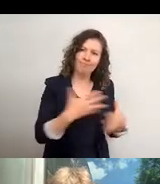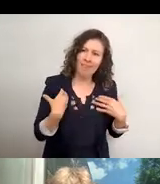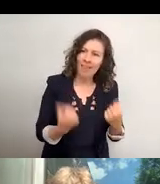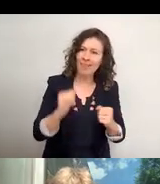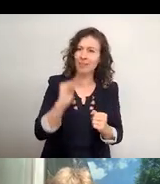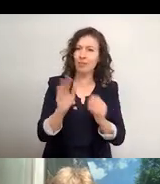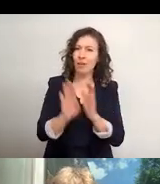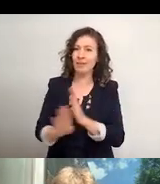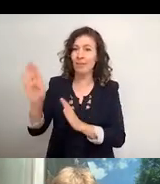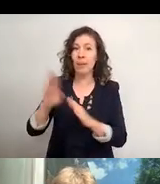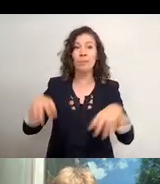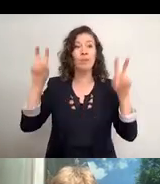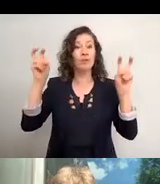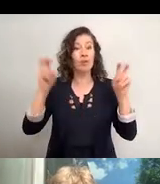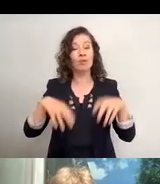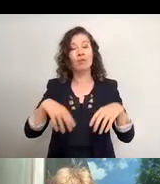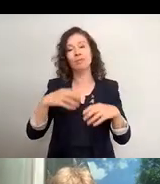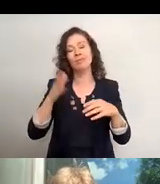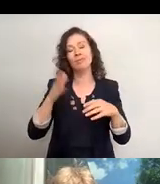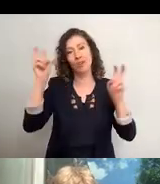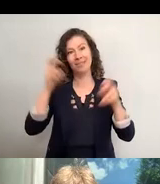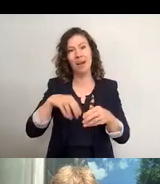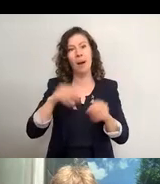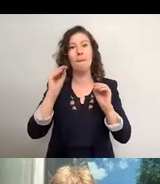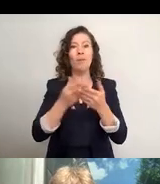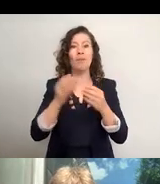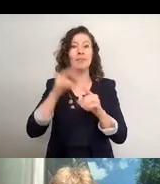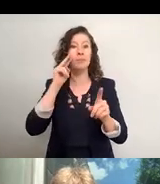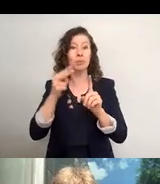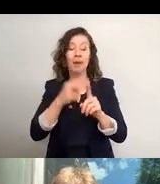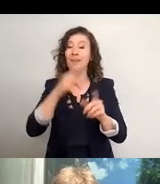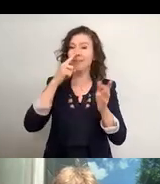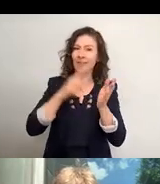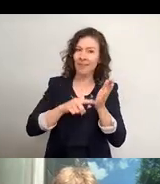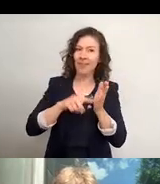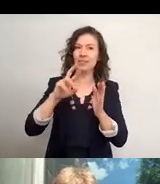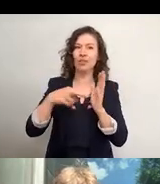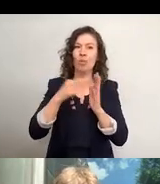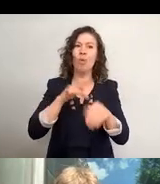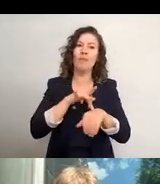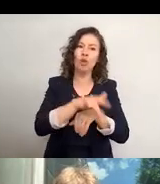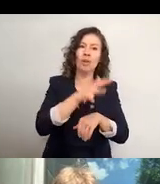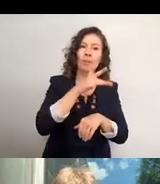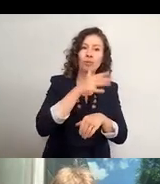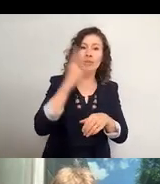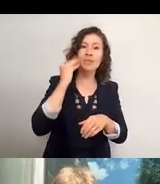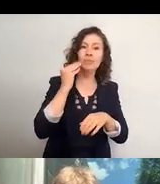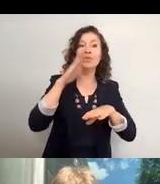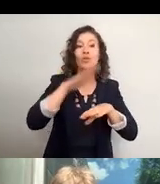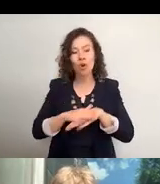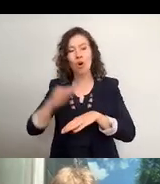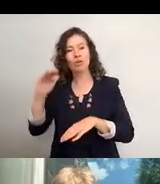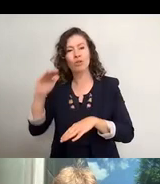is entitled Putting Things in Perspective, Investigating the Role of Early Maternal Experiences on Child Neurocognitive